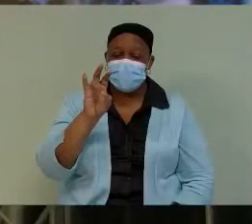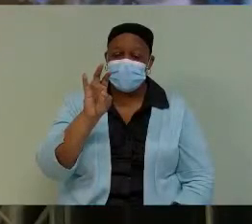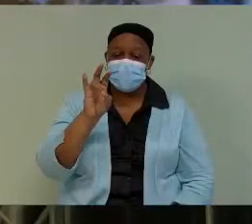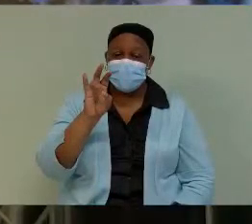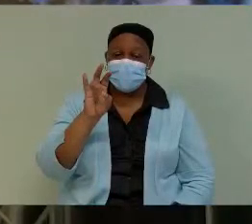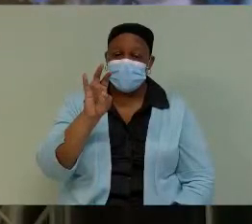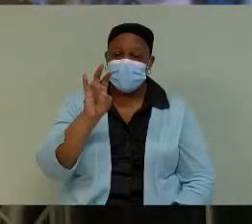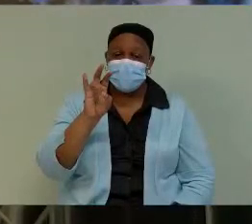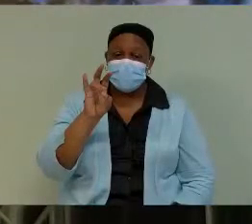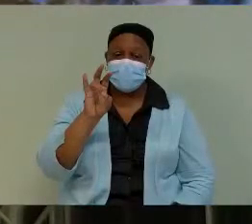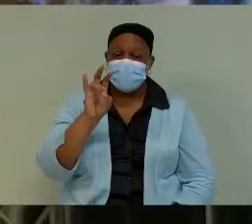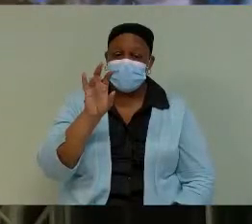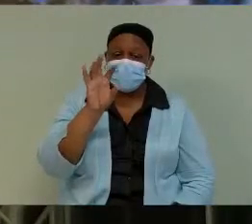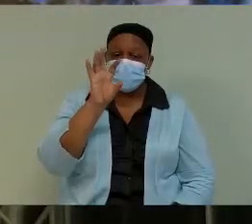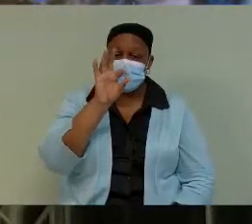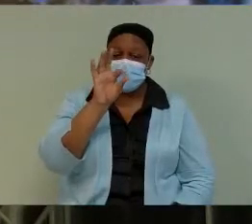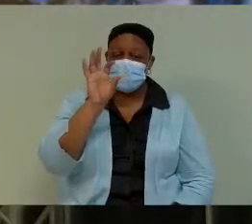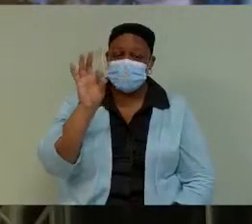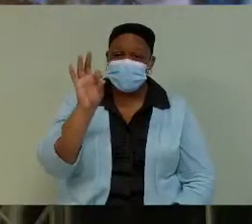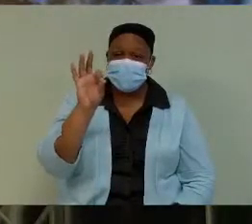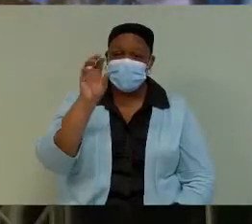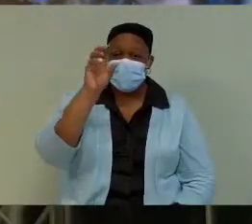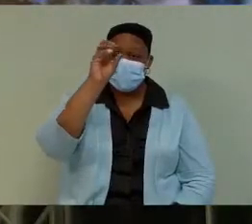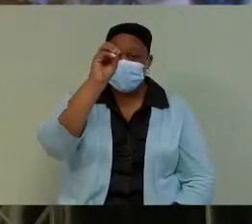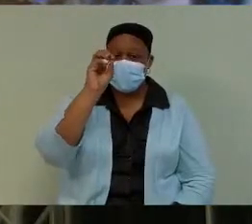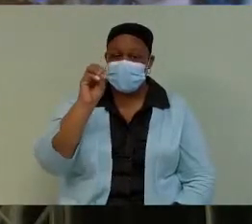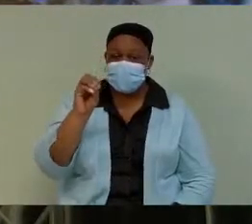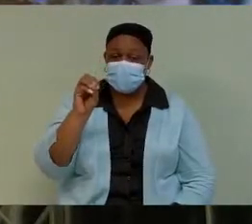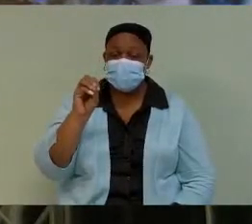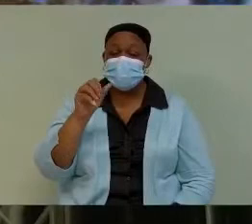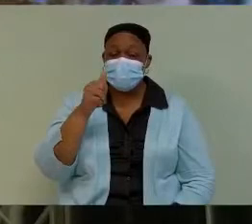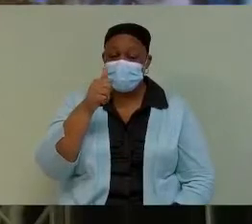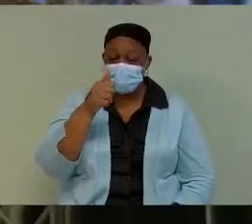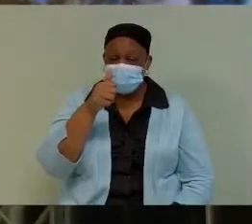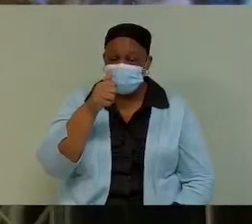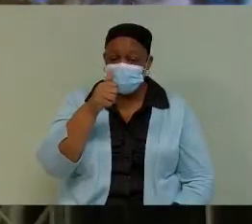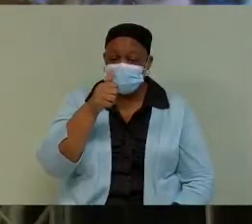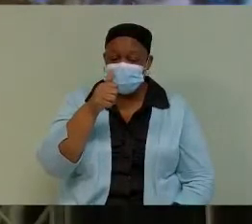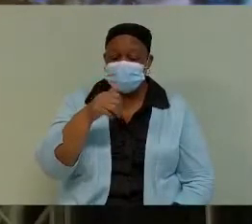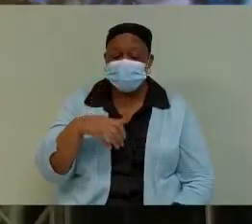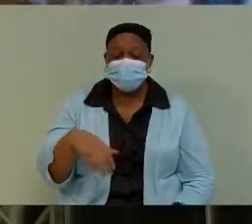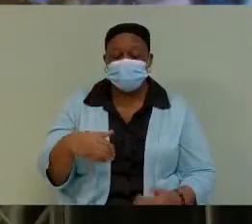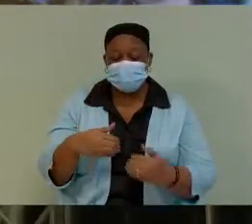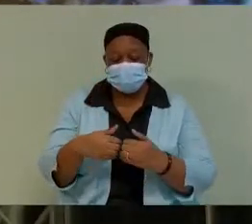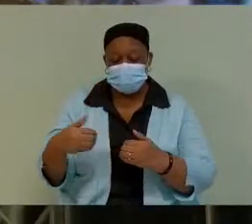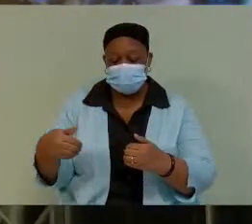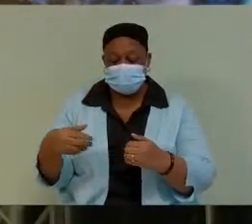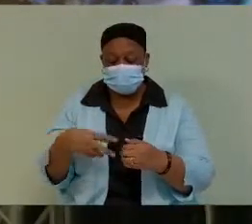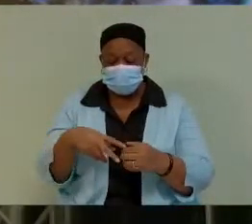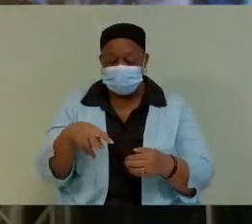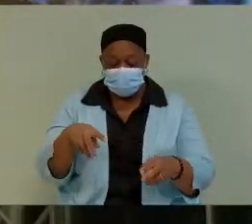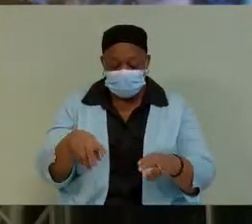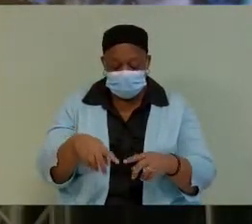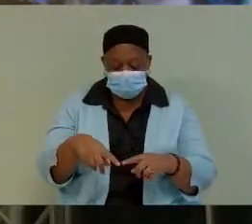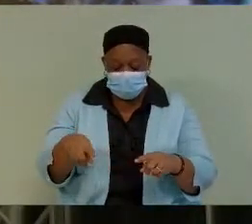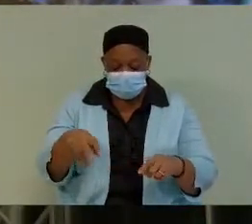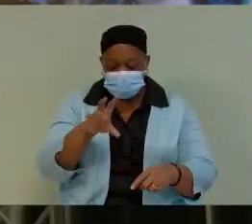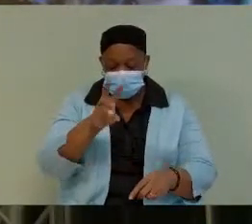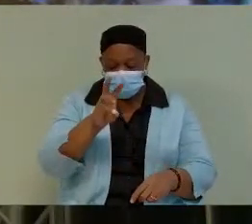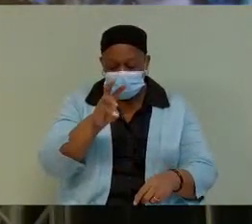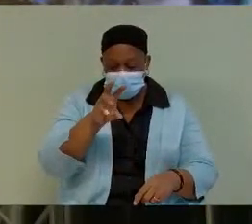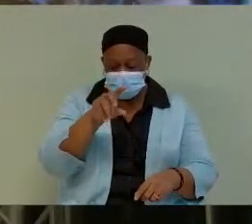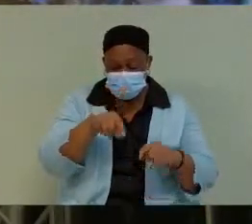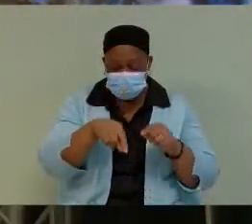99%. I think that's an A+. 30 square foot per person observed,